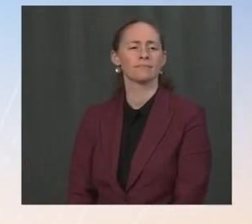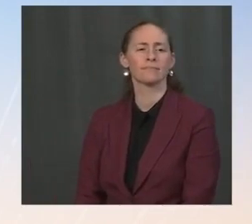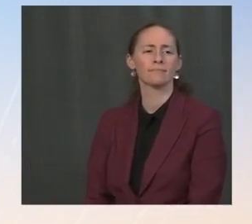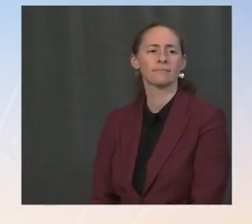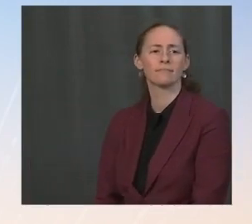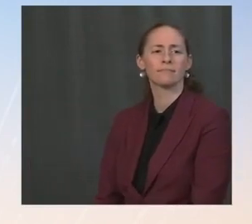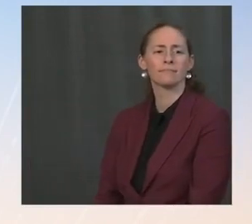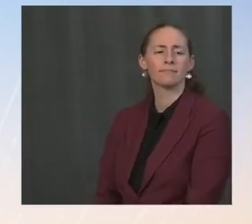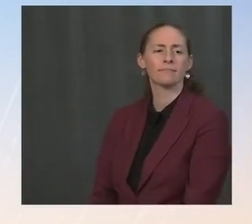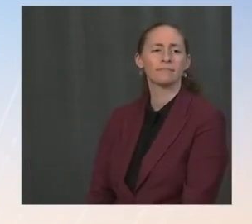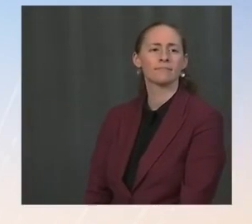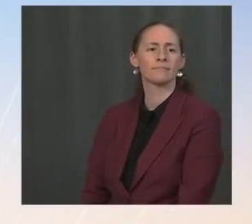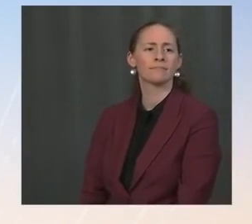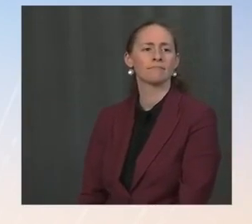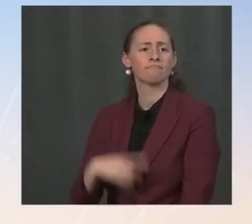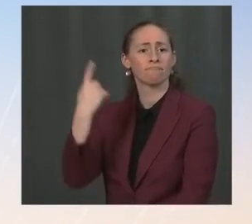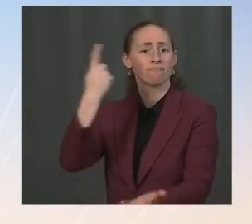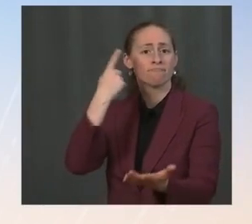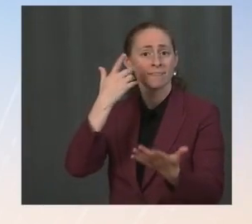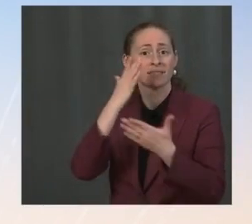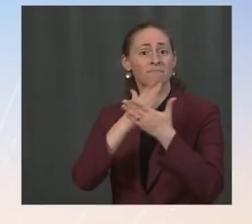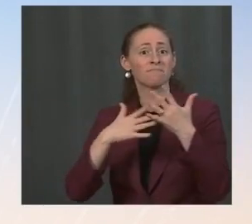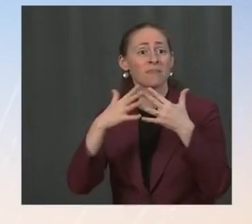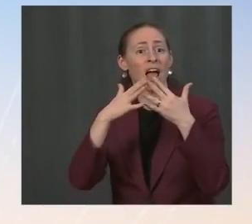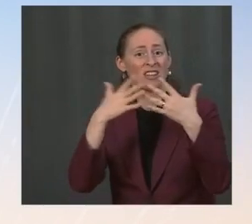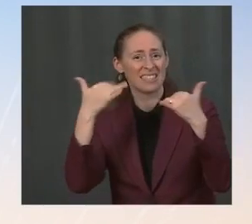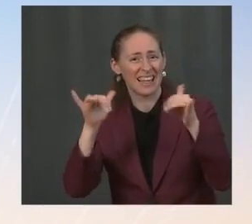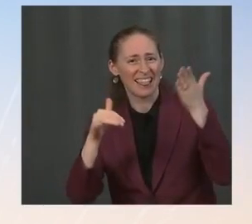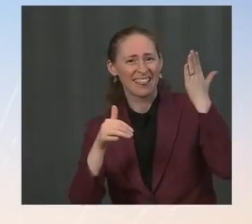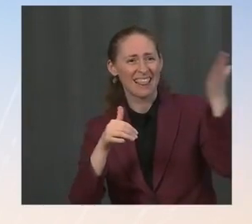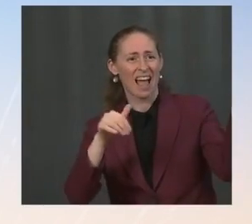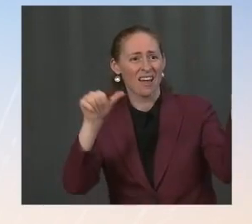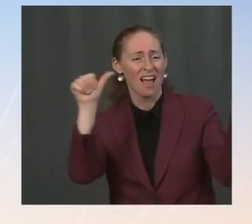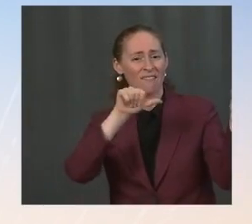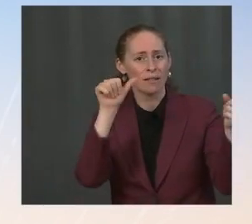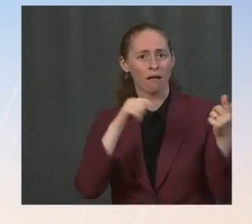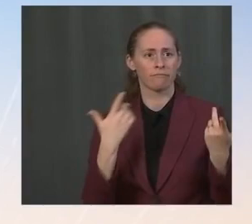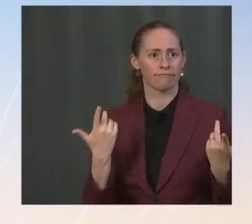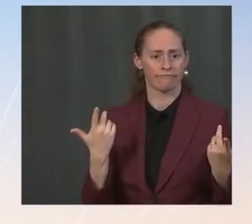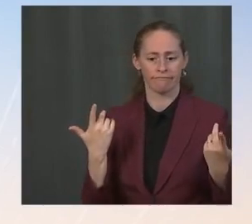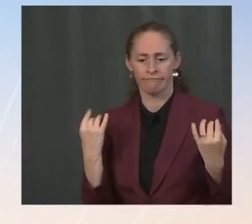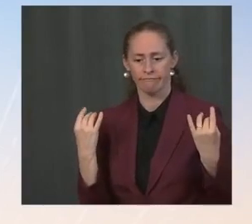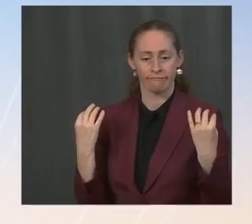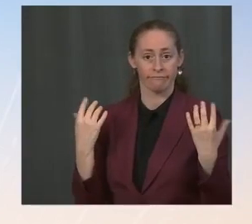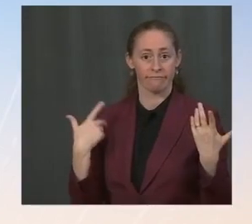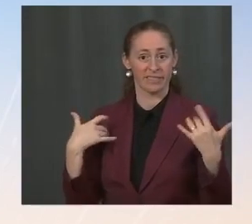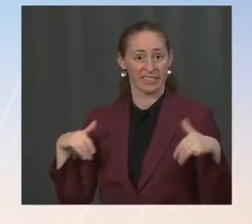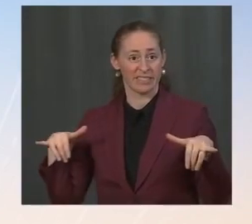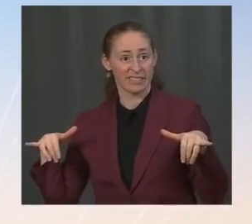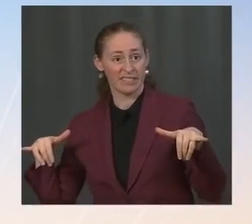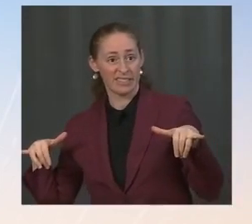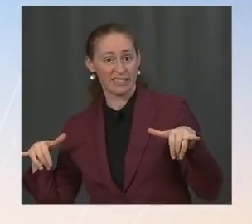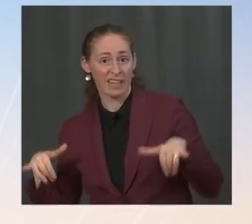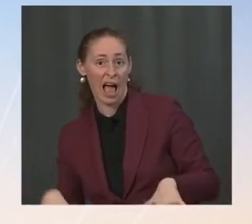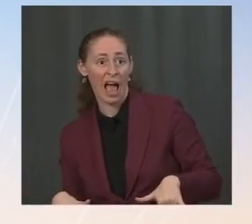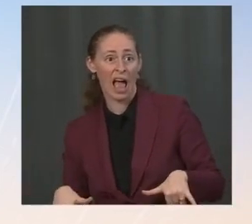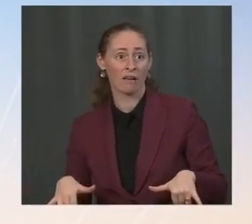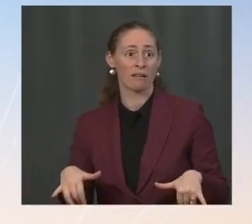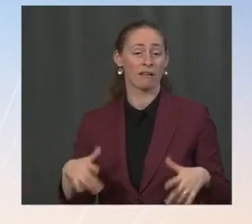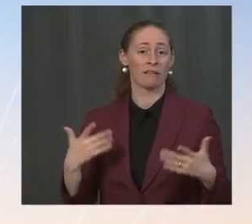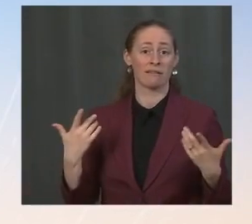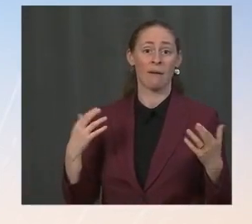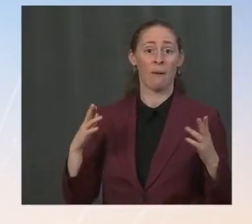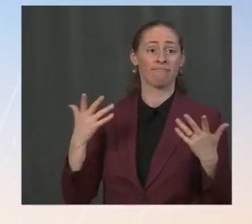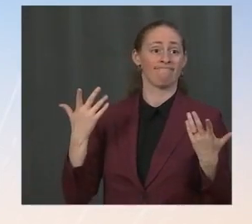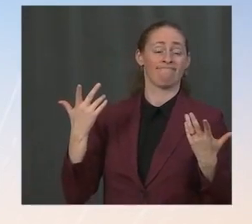Afghan allies still in Afghanistan are facing two choices. Either they stay where they are and risk being hunted down by the Taliban, or